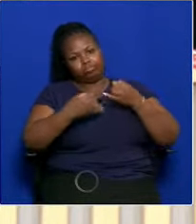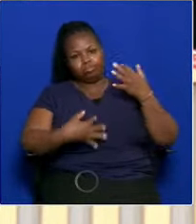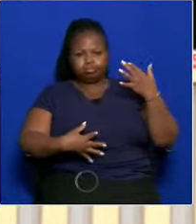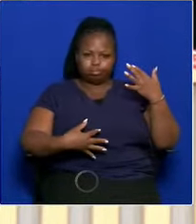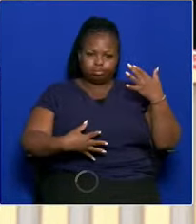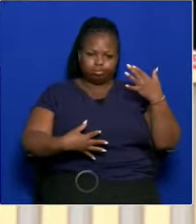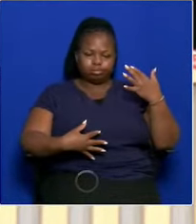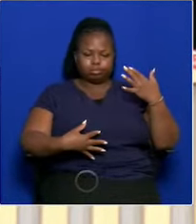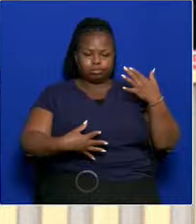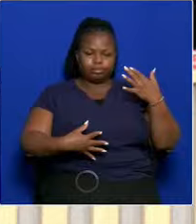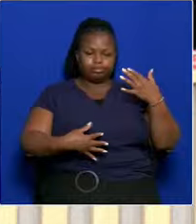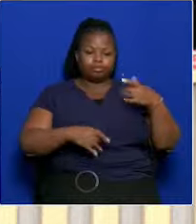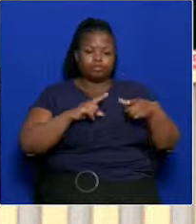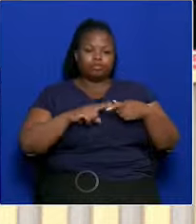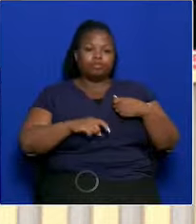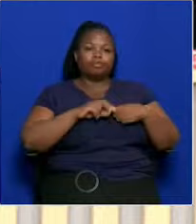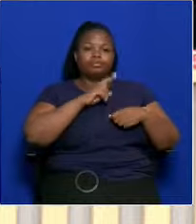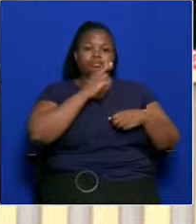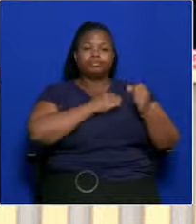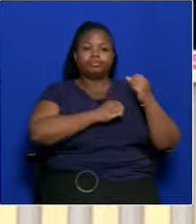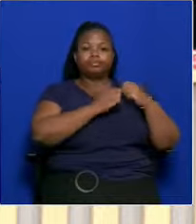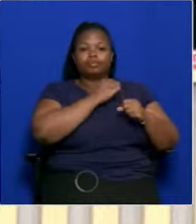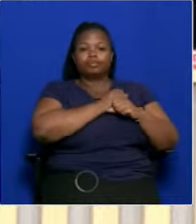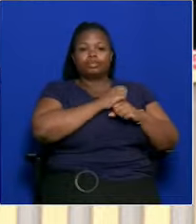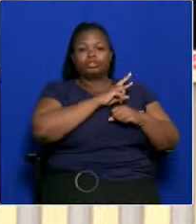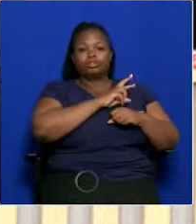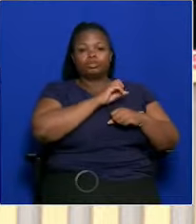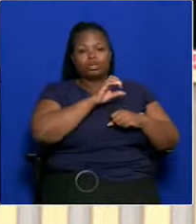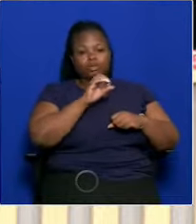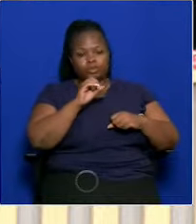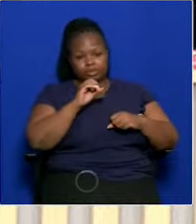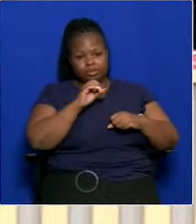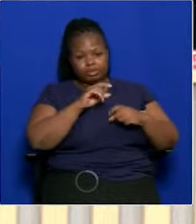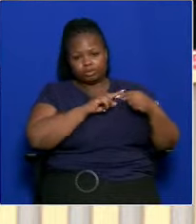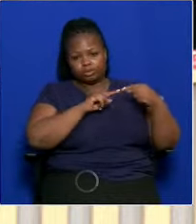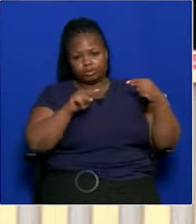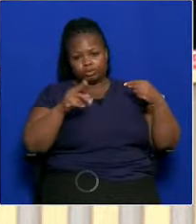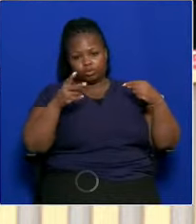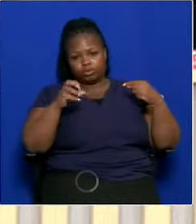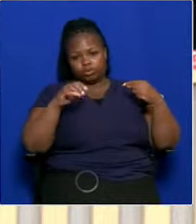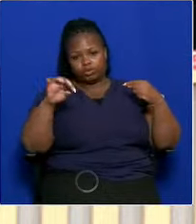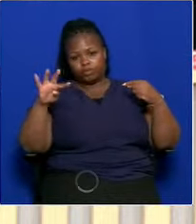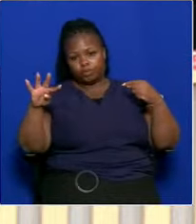year 2000 Yes. all the way to 2024.